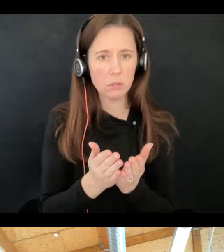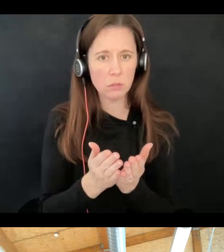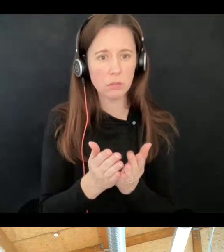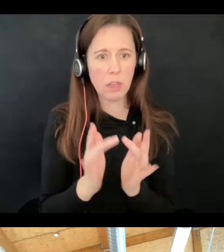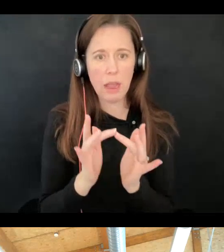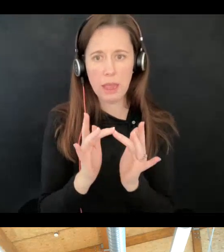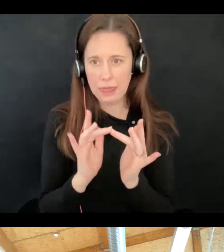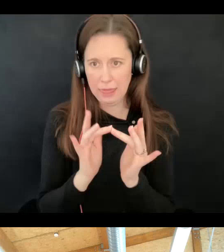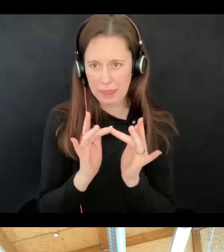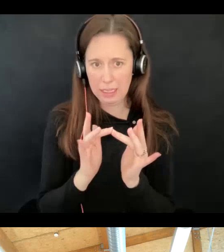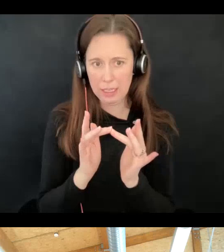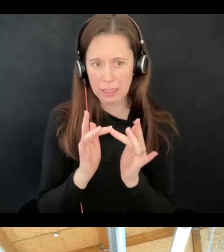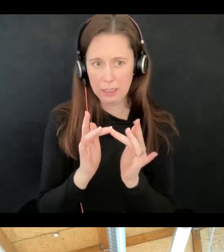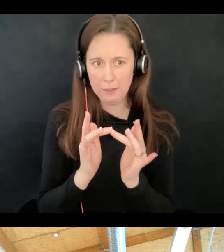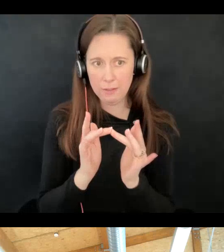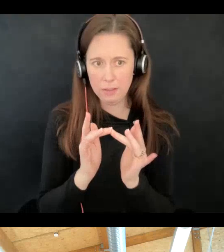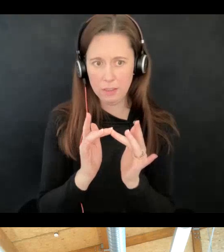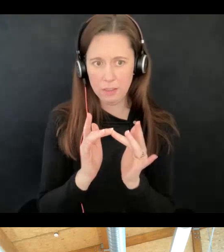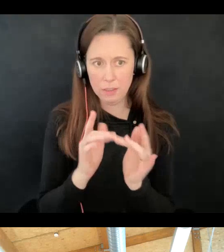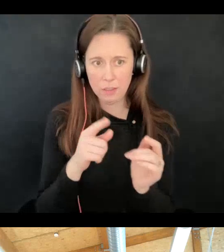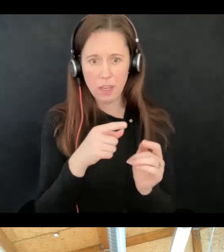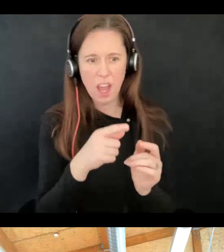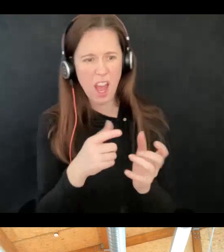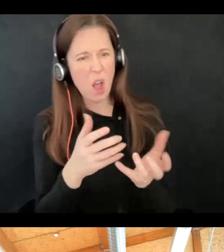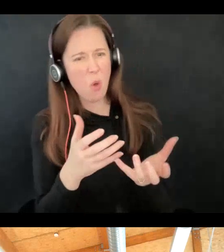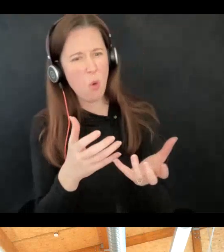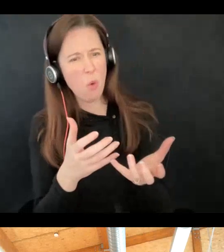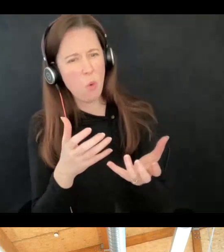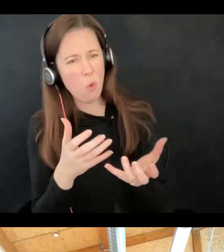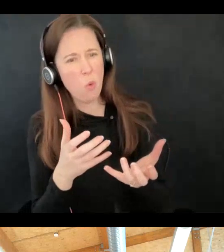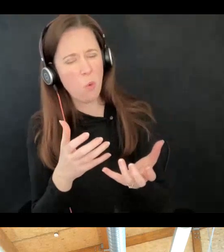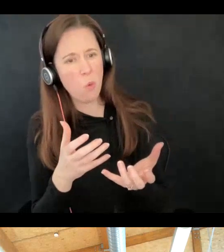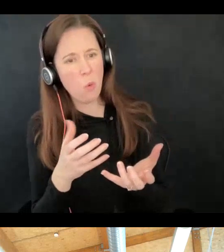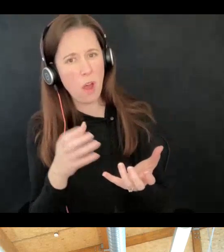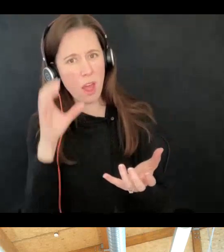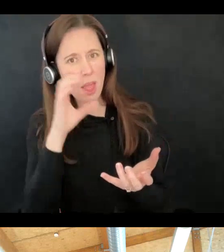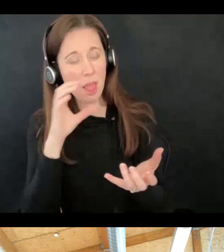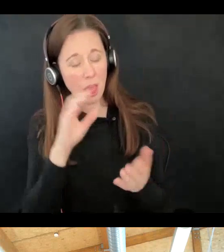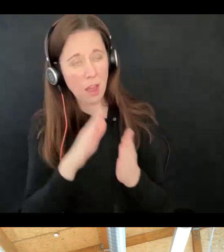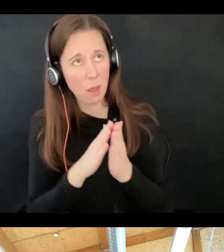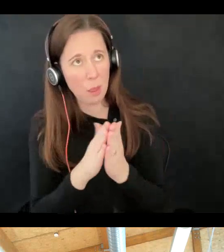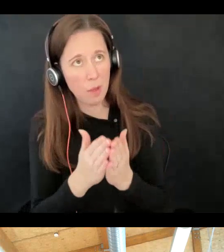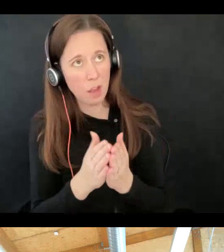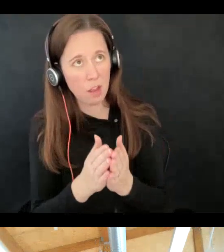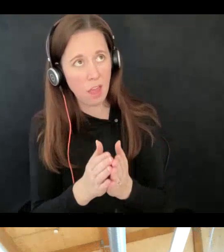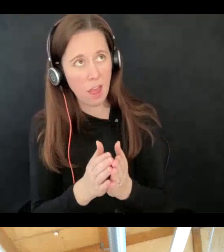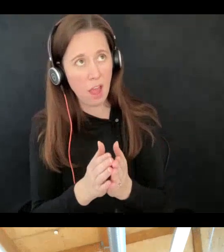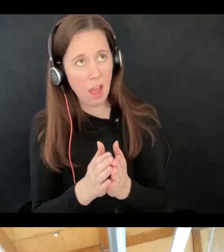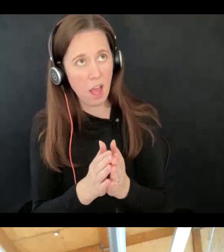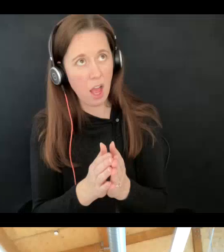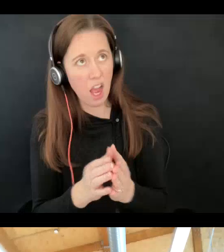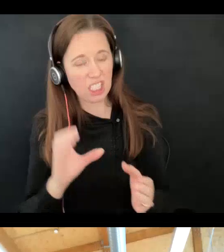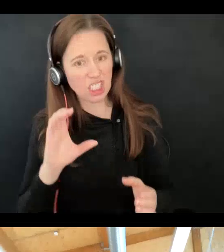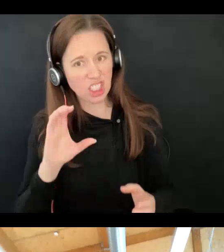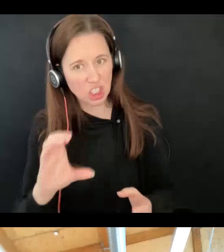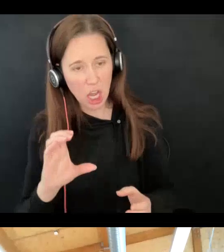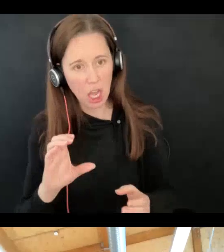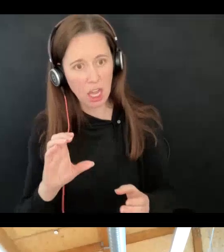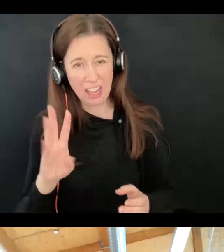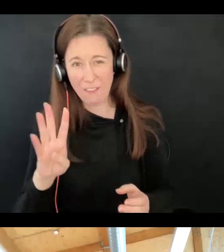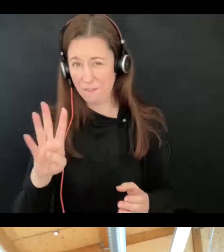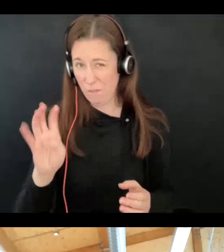need to look up that book about, Then it was really, really thick, the one that I enjoyed. It's like 400 pages.